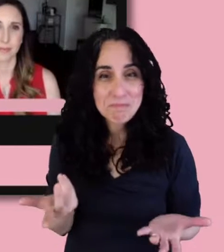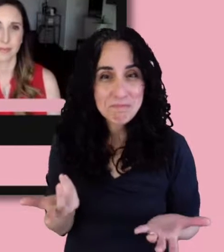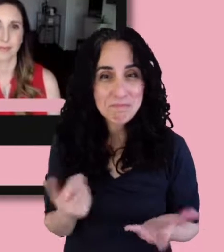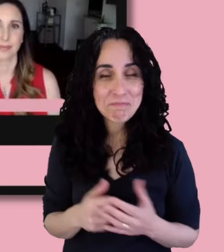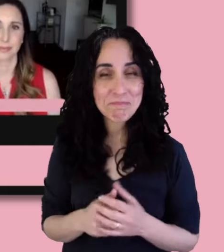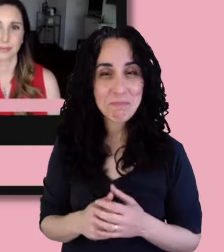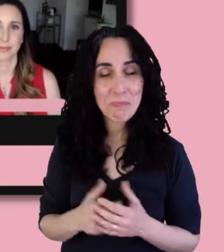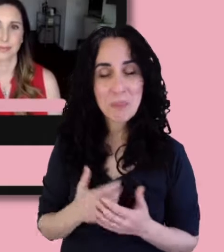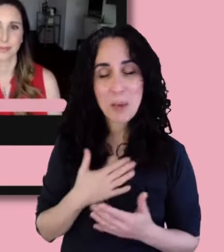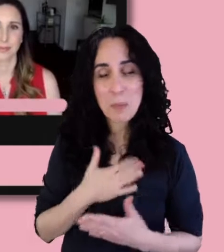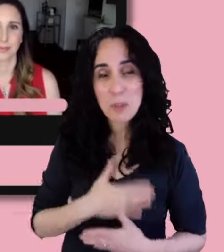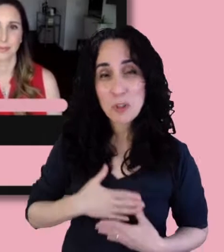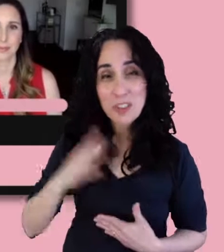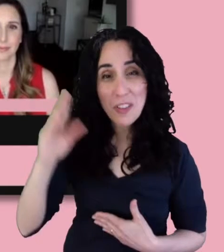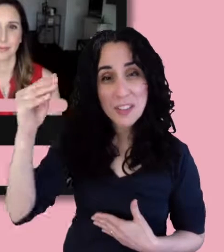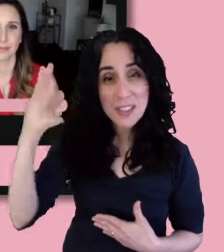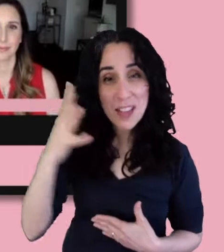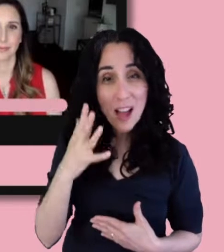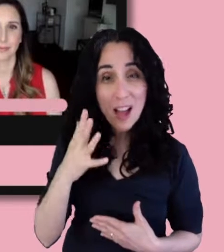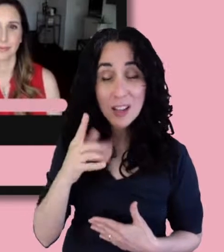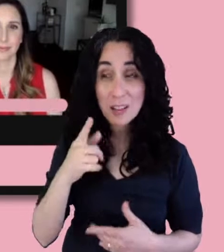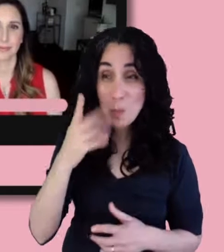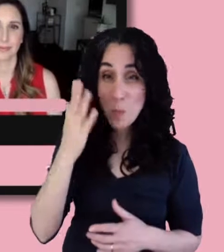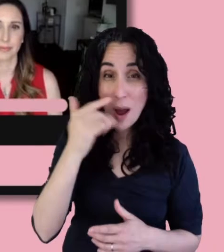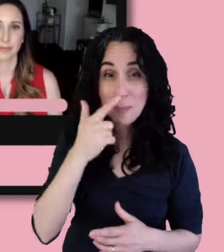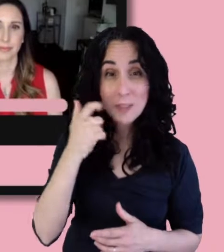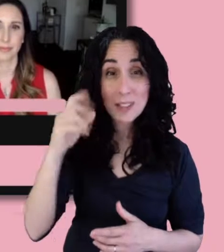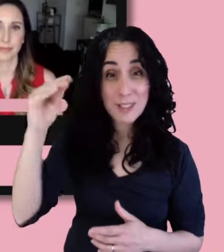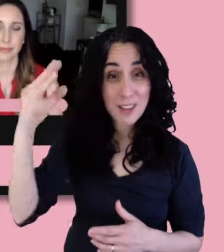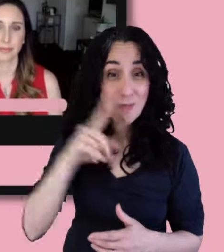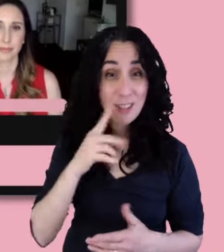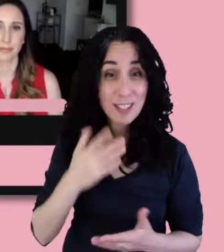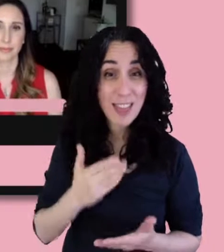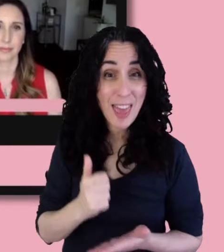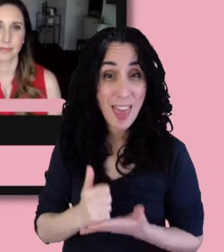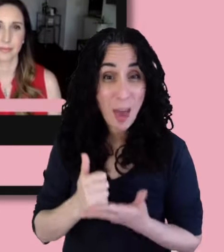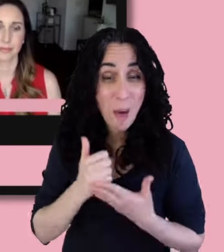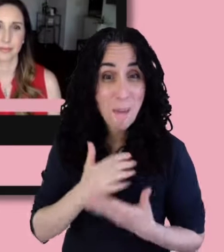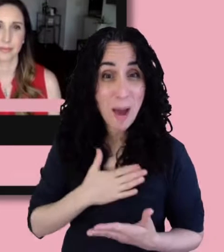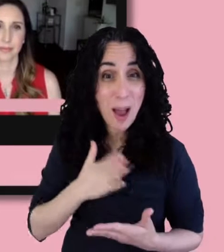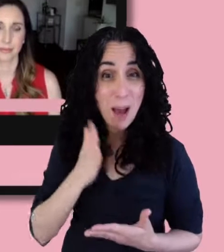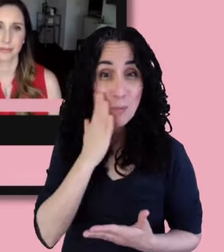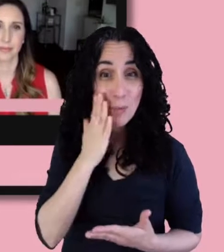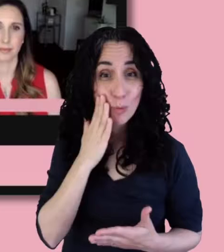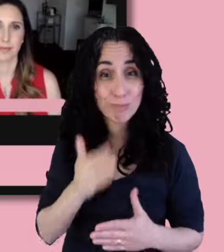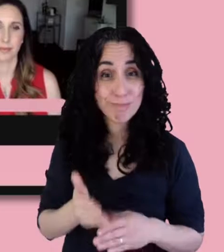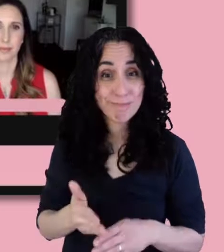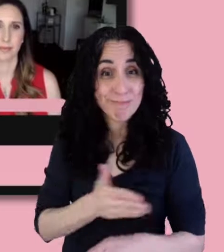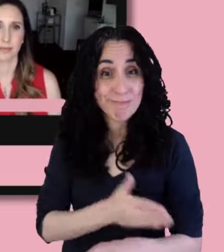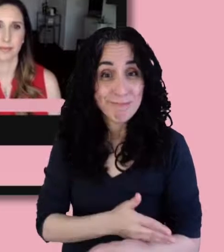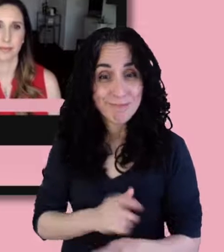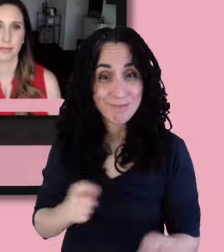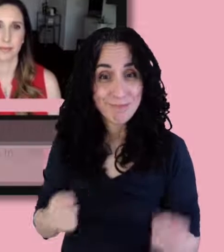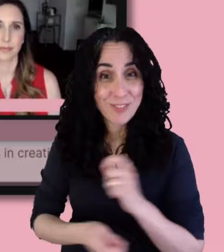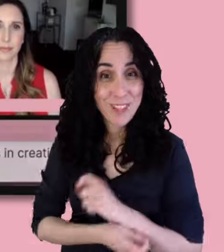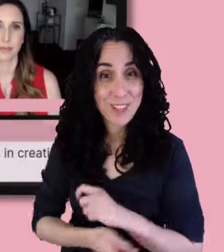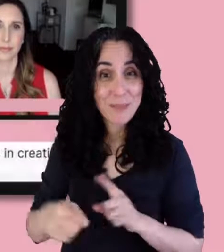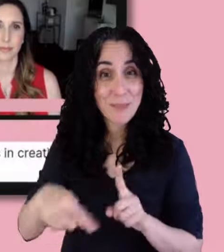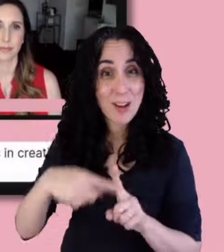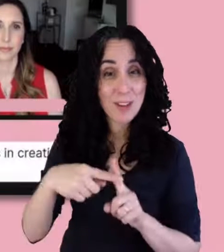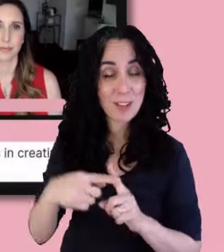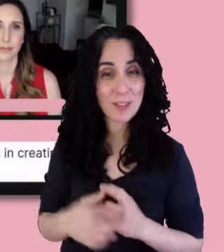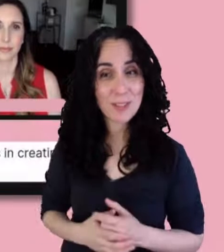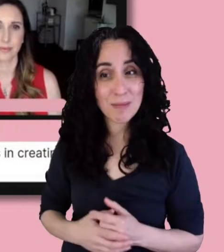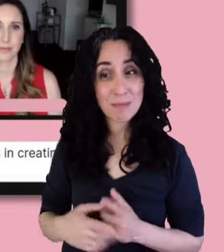appreciating the sun when it's around. I think sun really, really kind of helps my mood. I wonder what it's like for other people. Like, what does